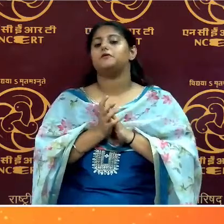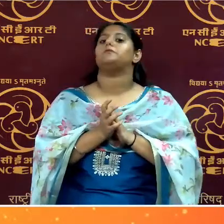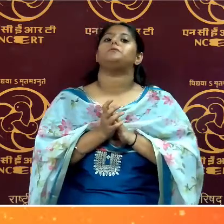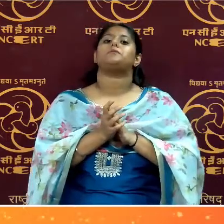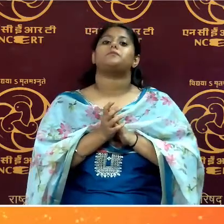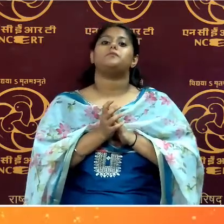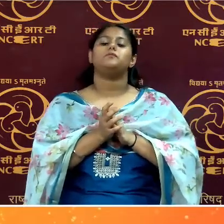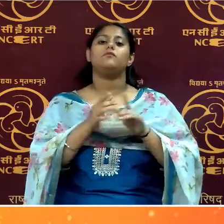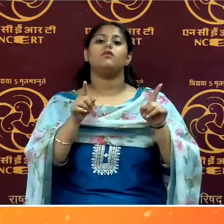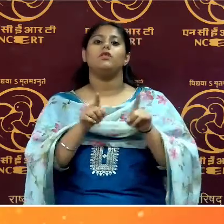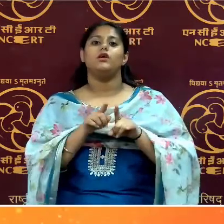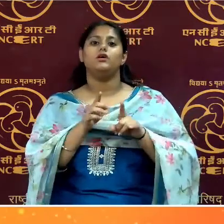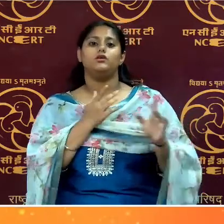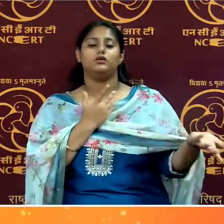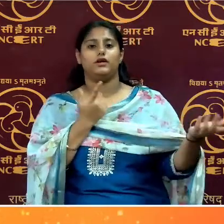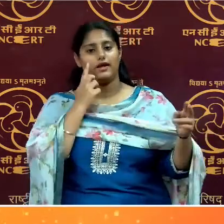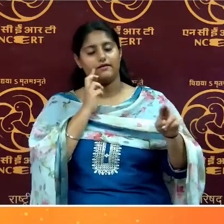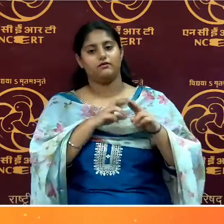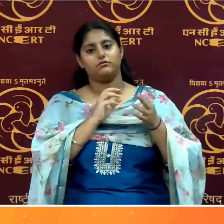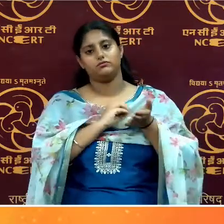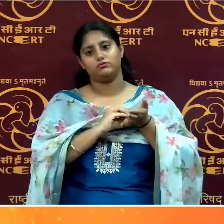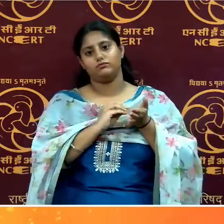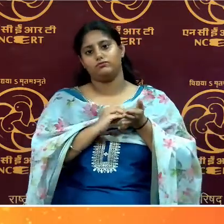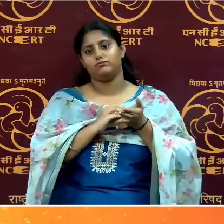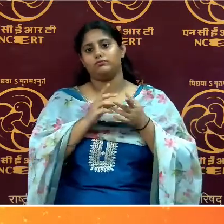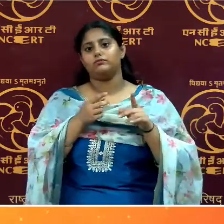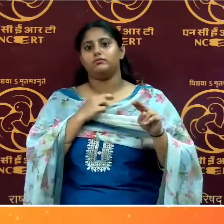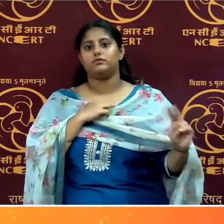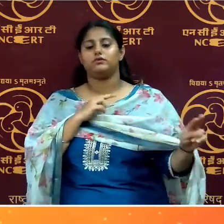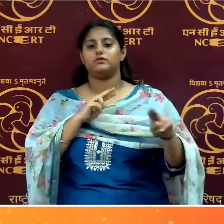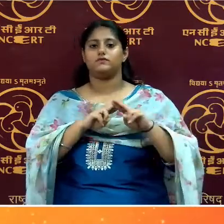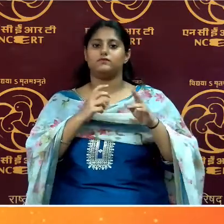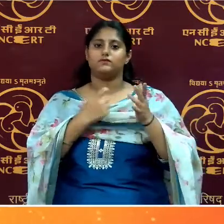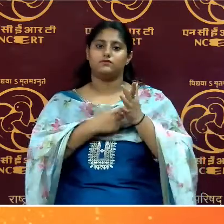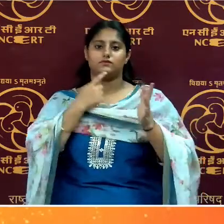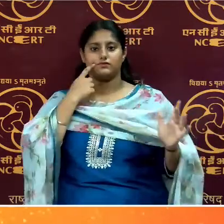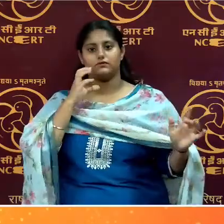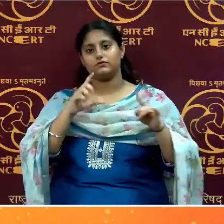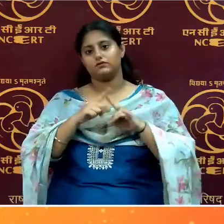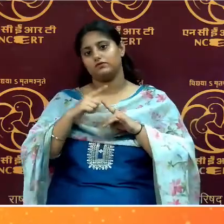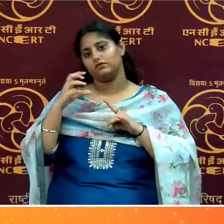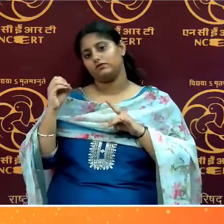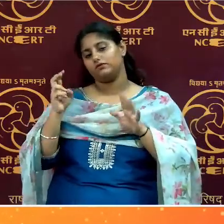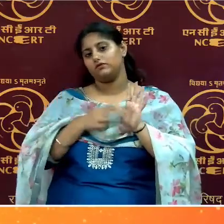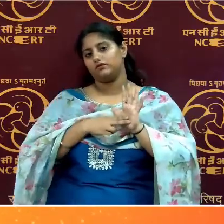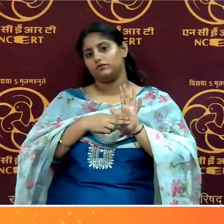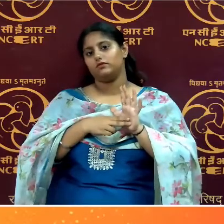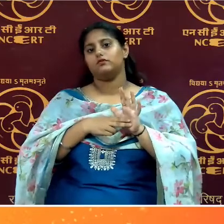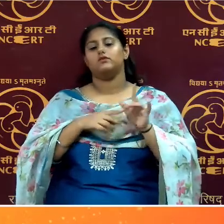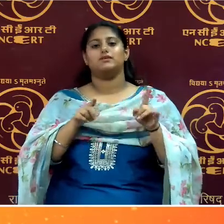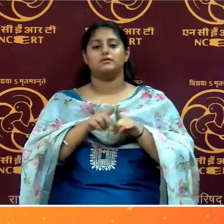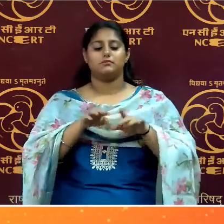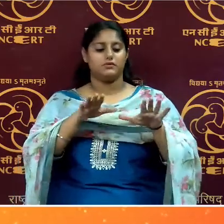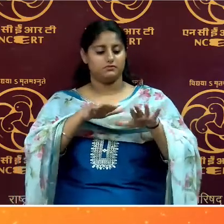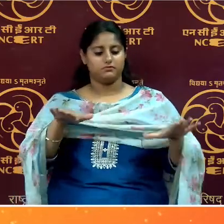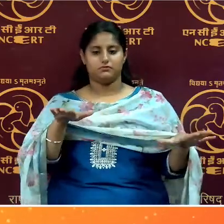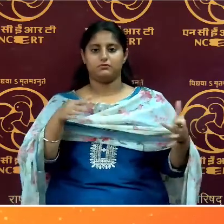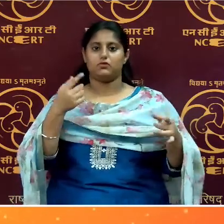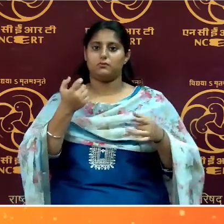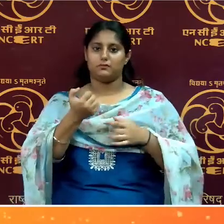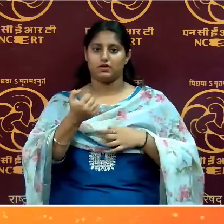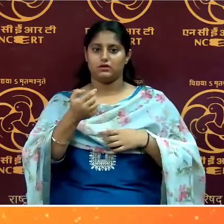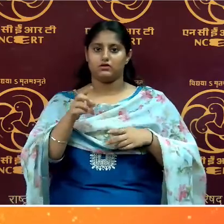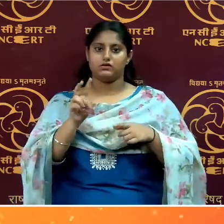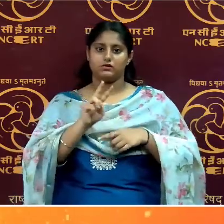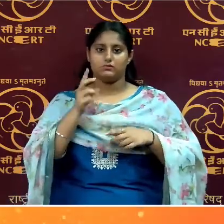that even if we are writing, frictional force comes into play. Yes. So, the surface and the pen, right, those two